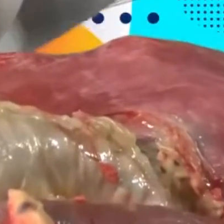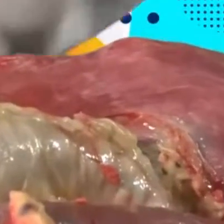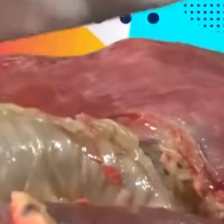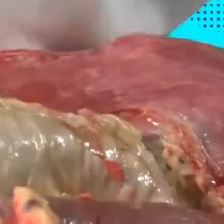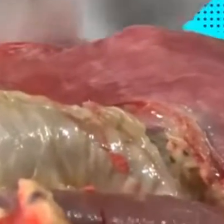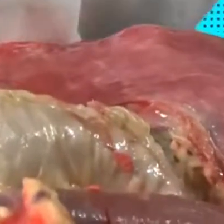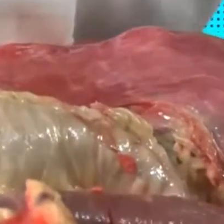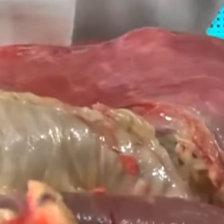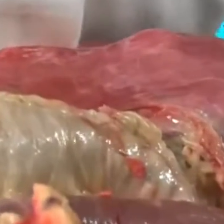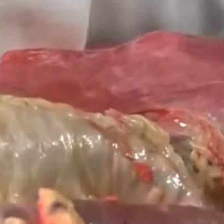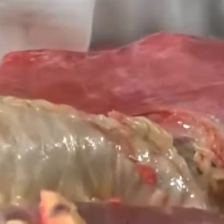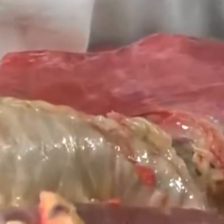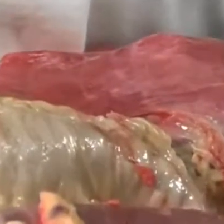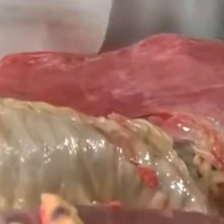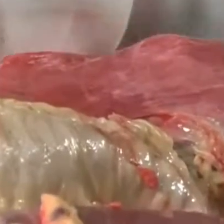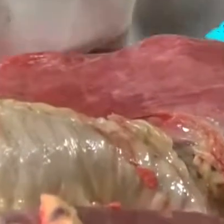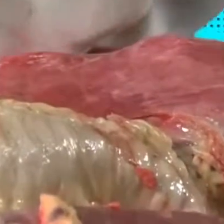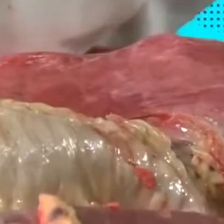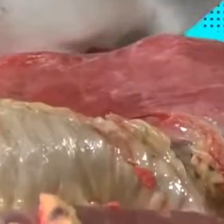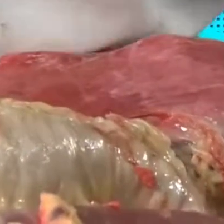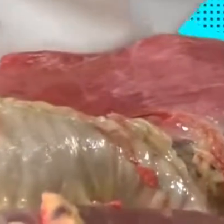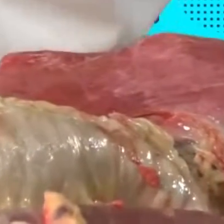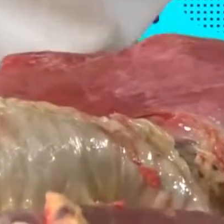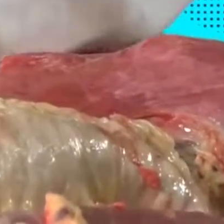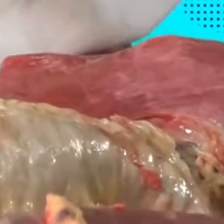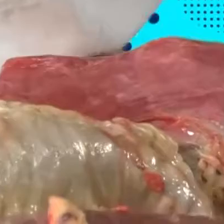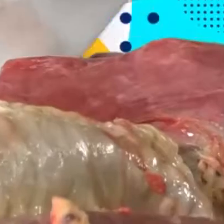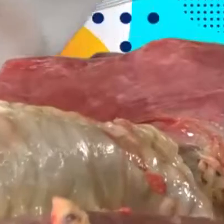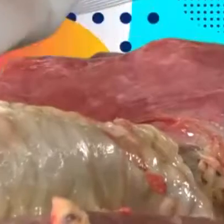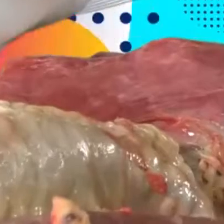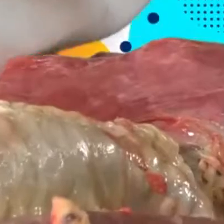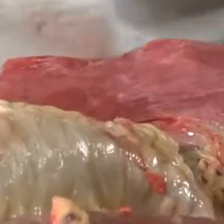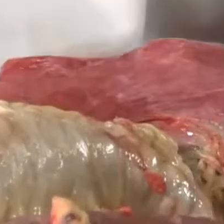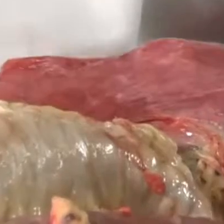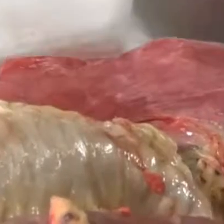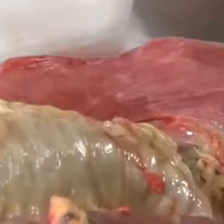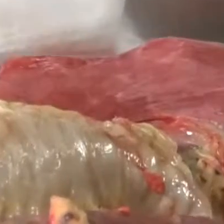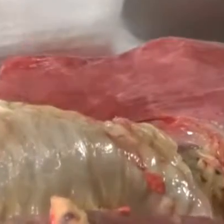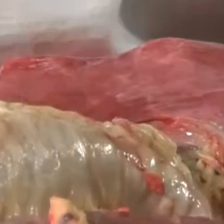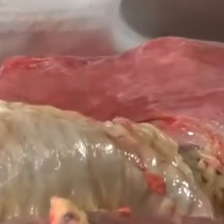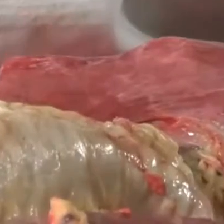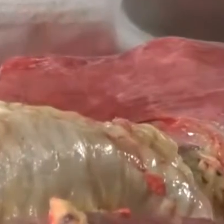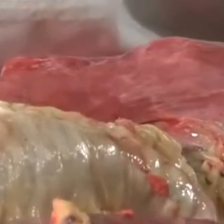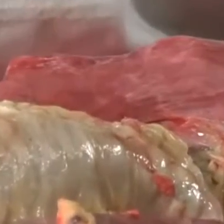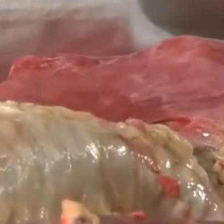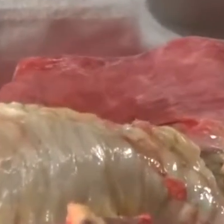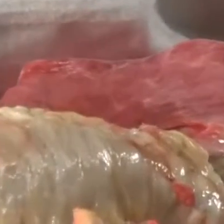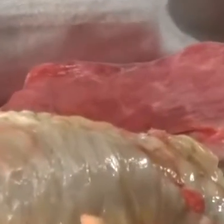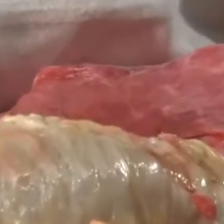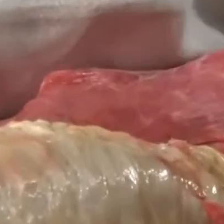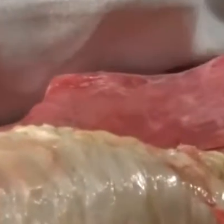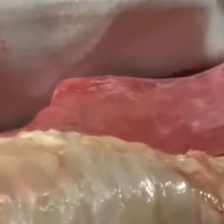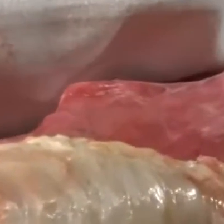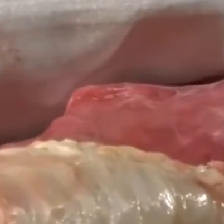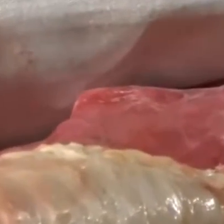the back, but if I want to try, I can't cut the front. Can you see there? You can see these rings. There we go. There's a